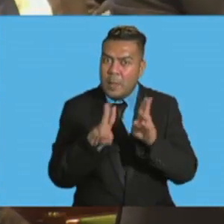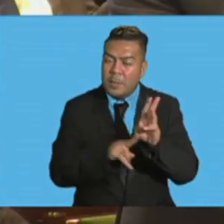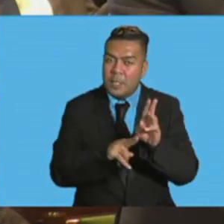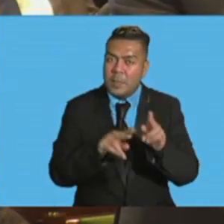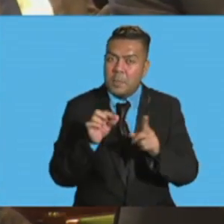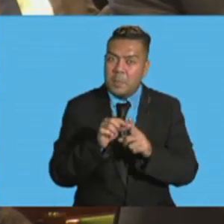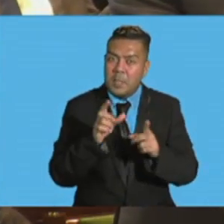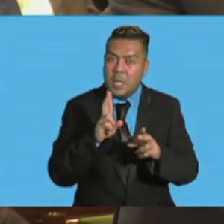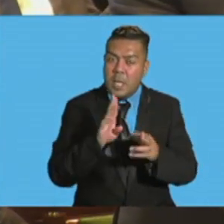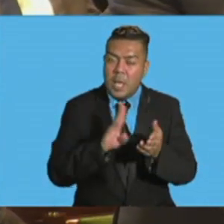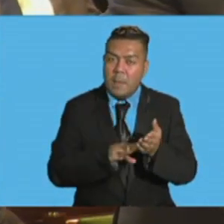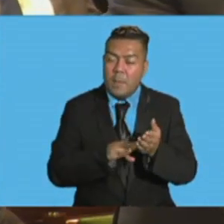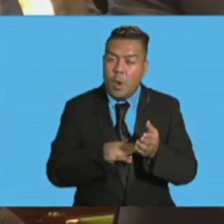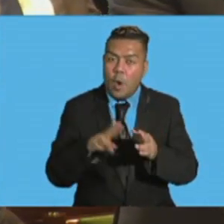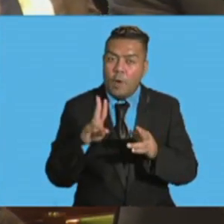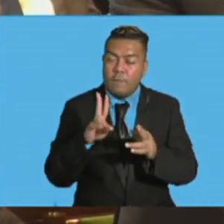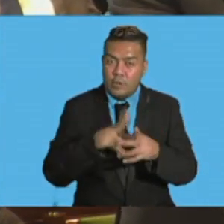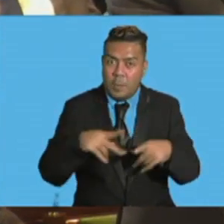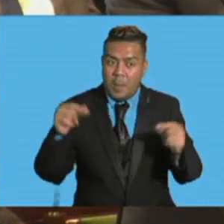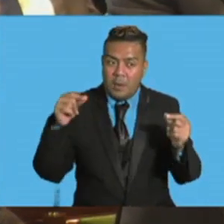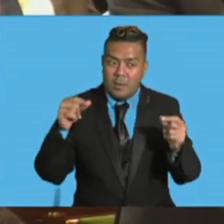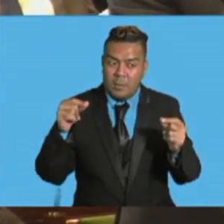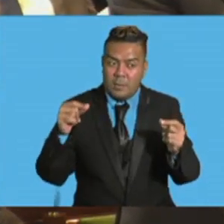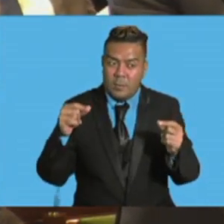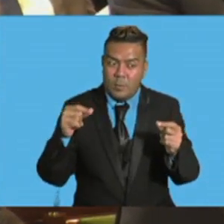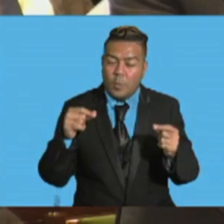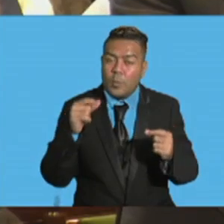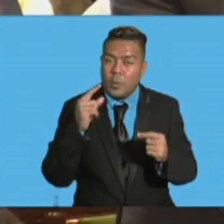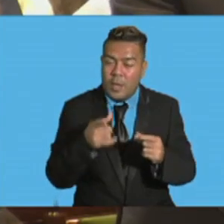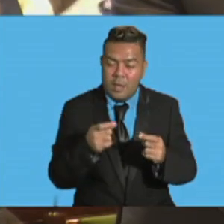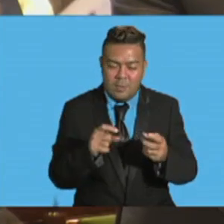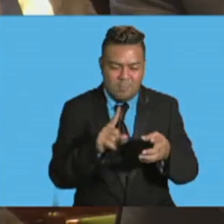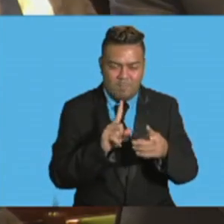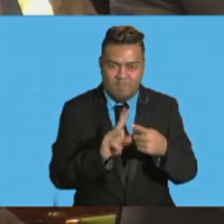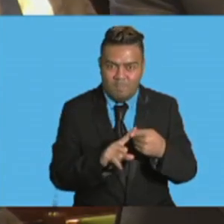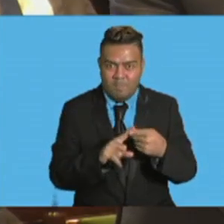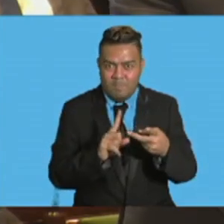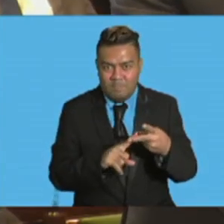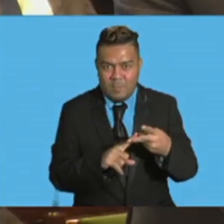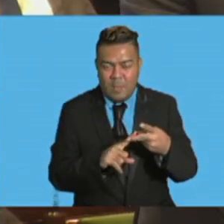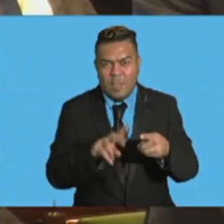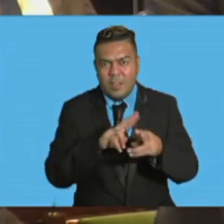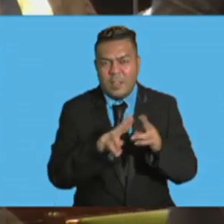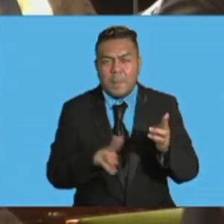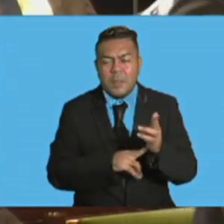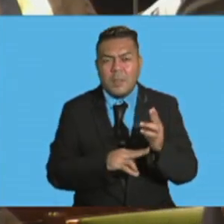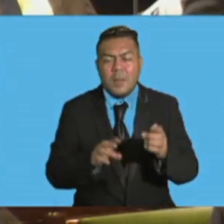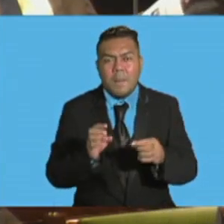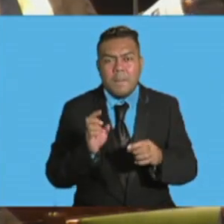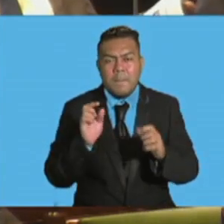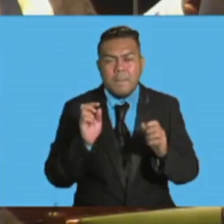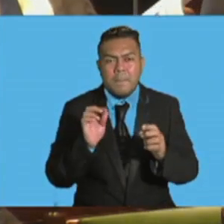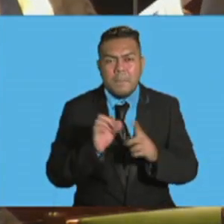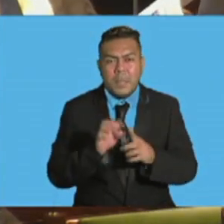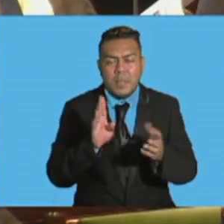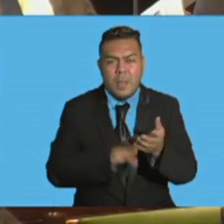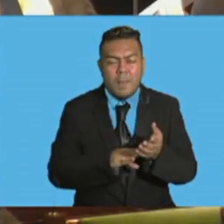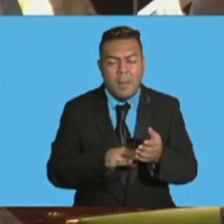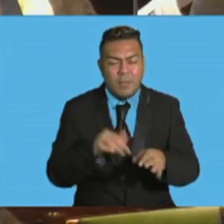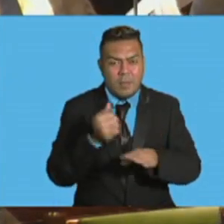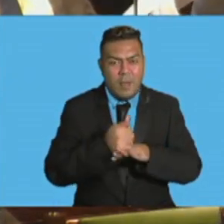of Japan. We had Mr. Taro Aso, the Deputy Prime Minister, who was also the Governor for